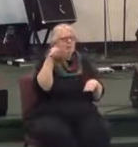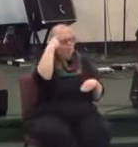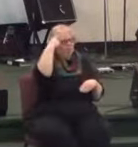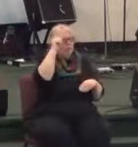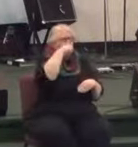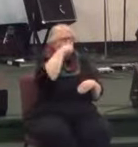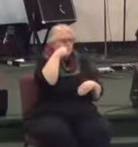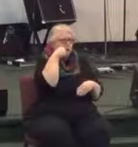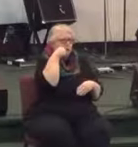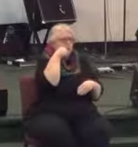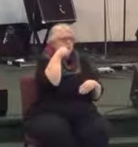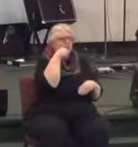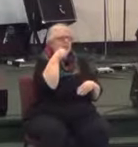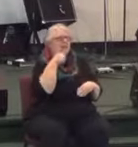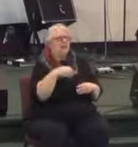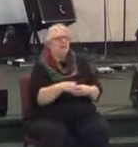on the 14th.